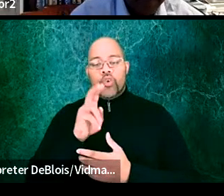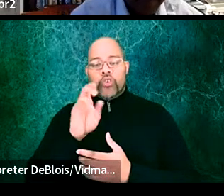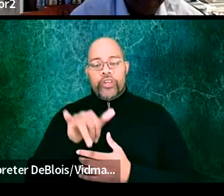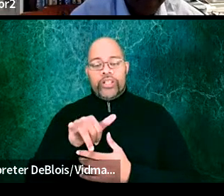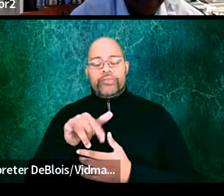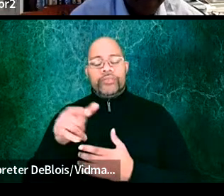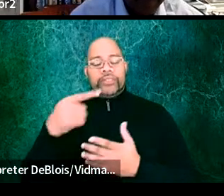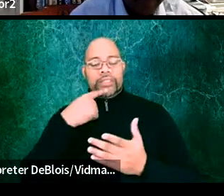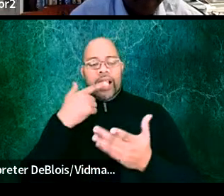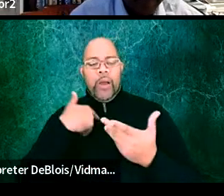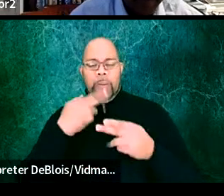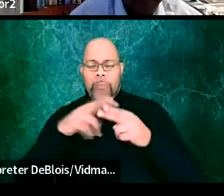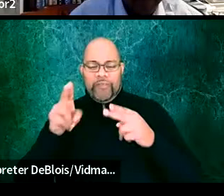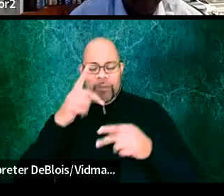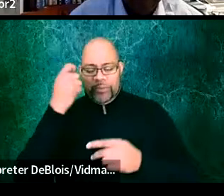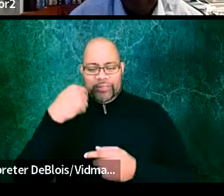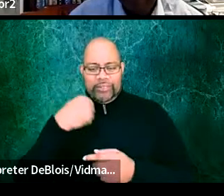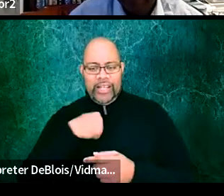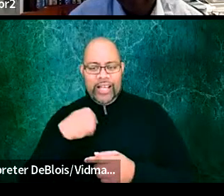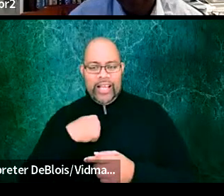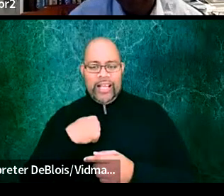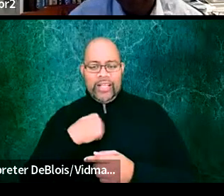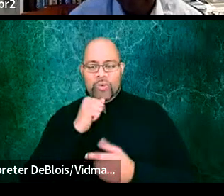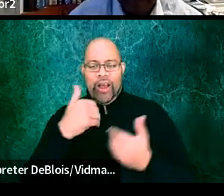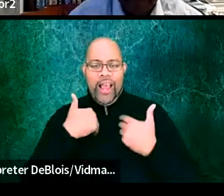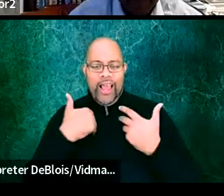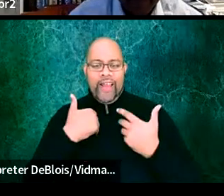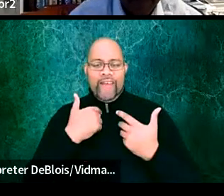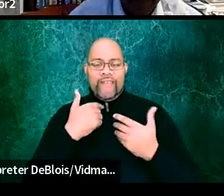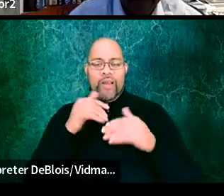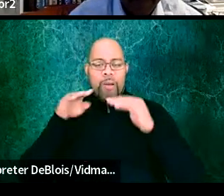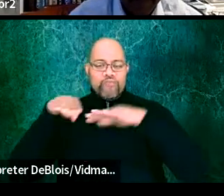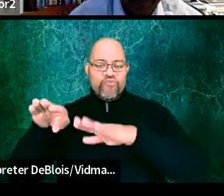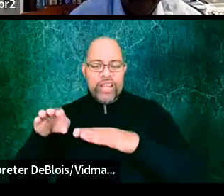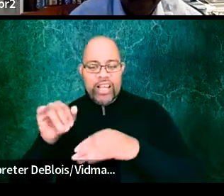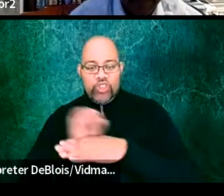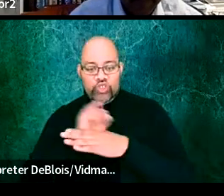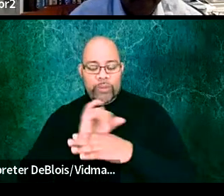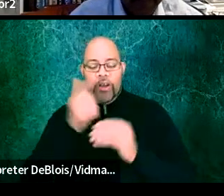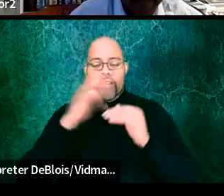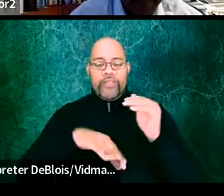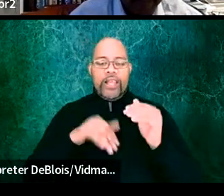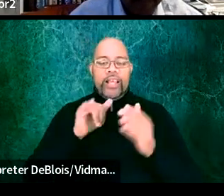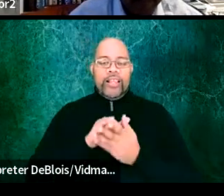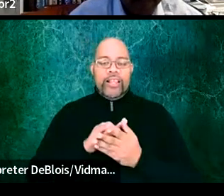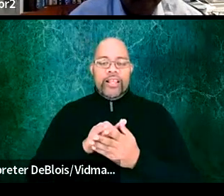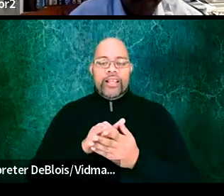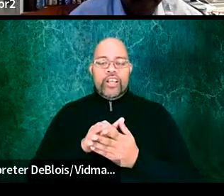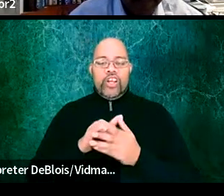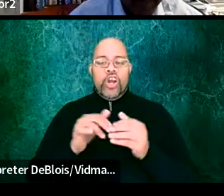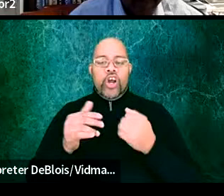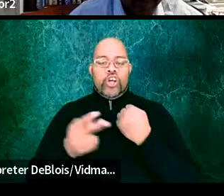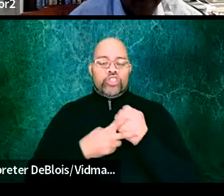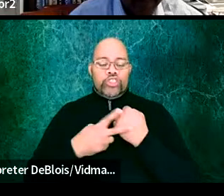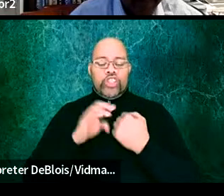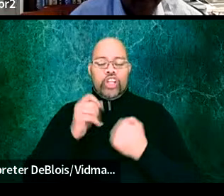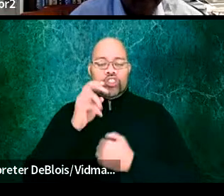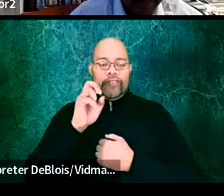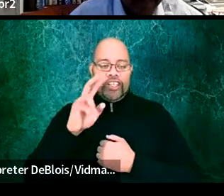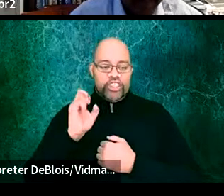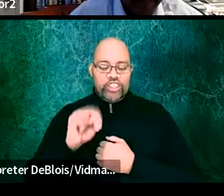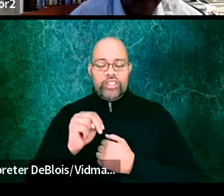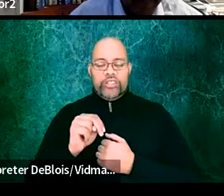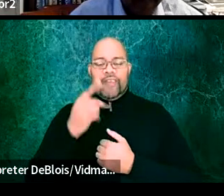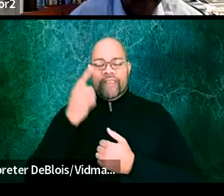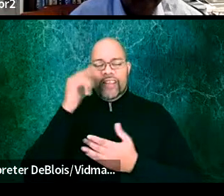be brief, because I don't have any marine internships aside from the Doors to Conservation. I